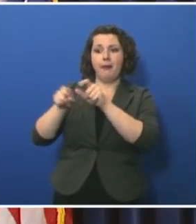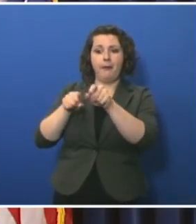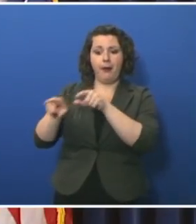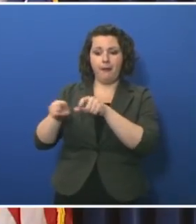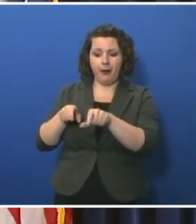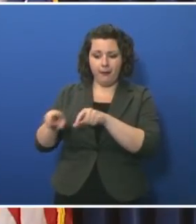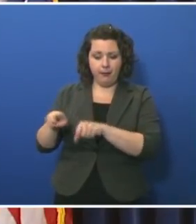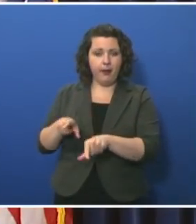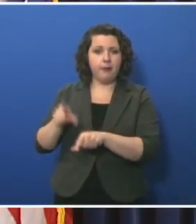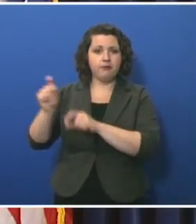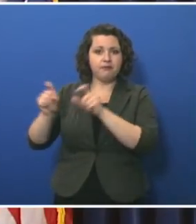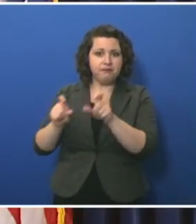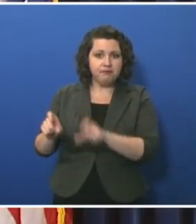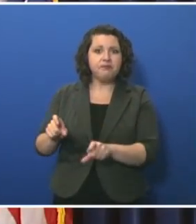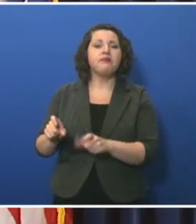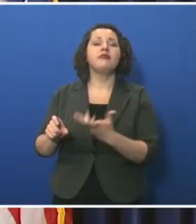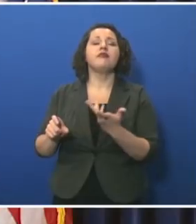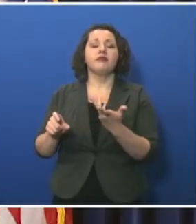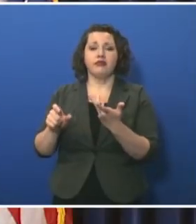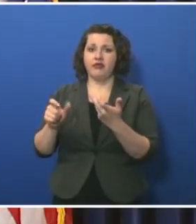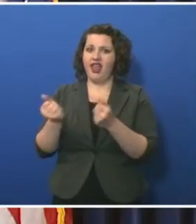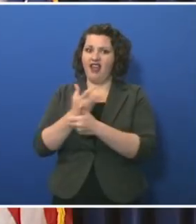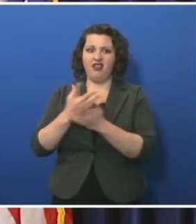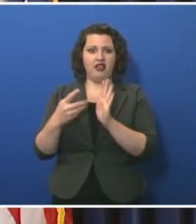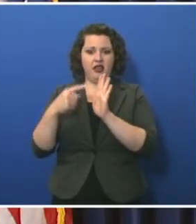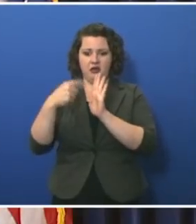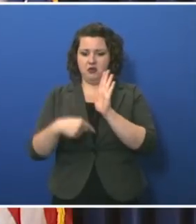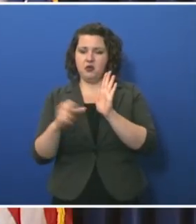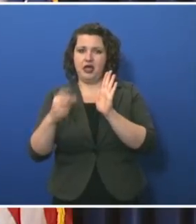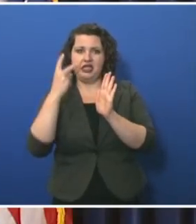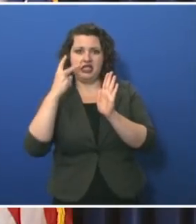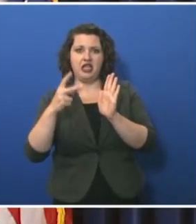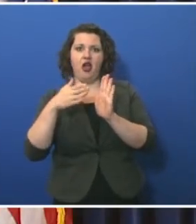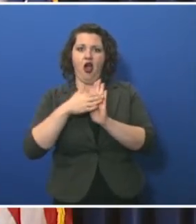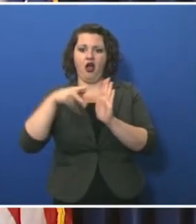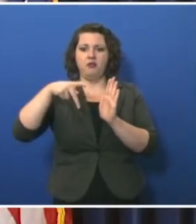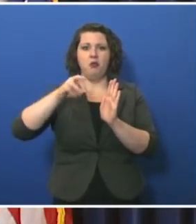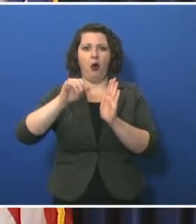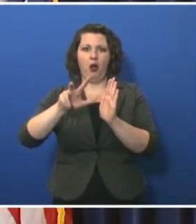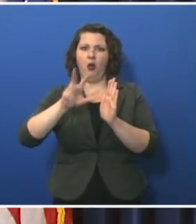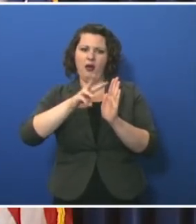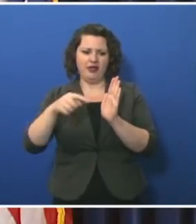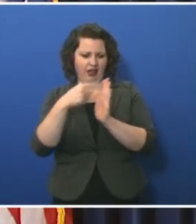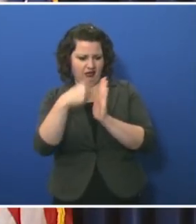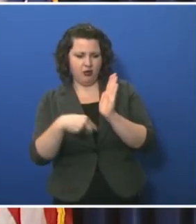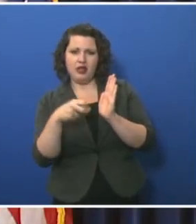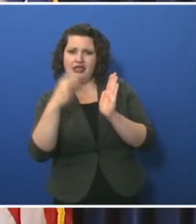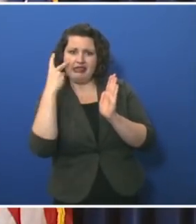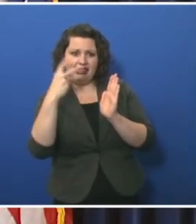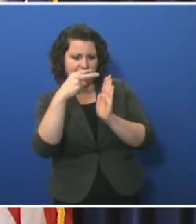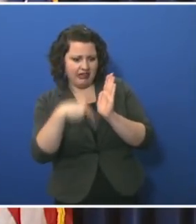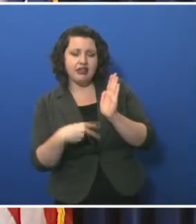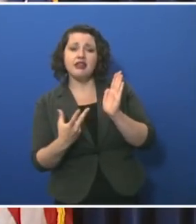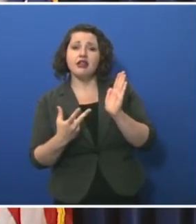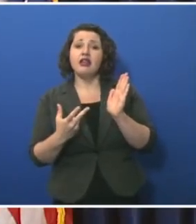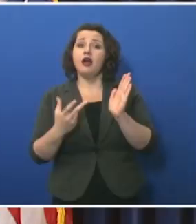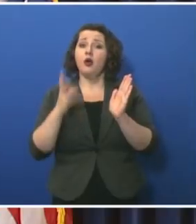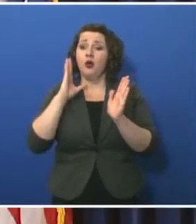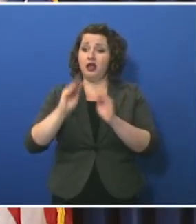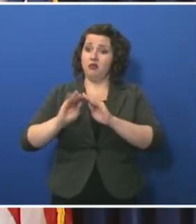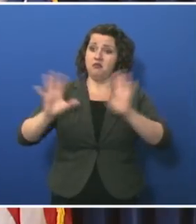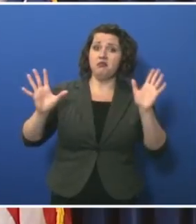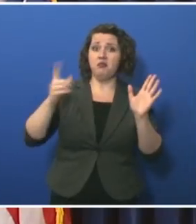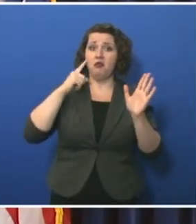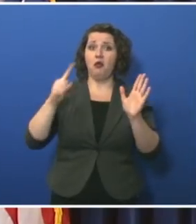and allocated. All of that will be transparent. It will be on a portal. Not only does it provide transparency to Iowans, but it